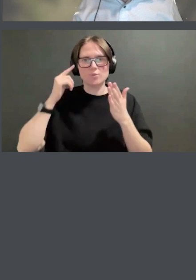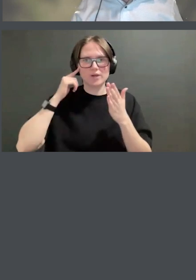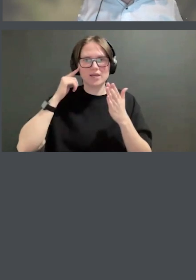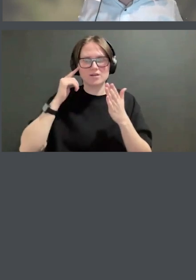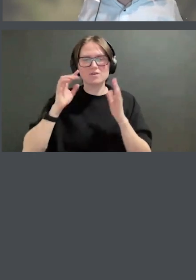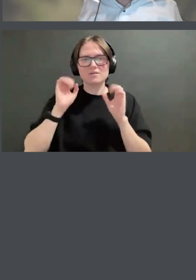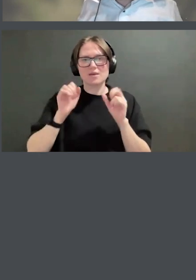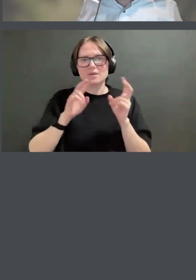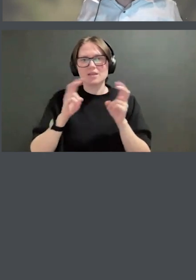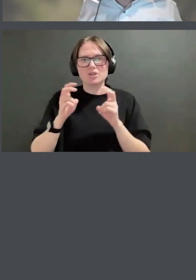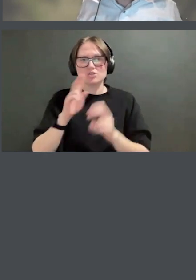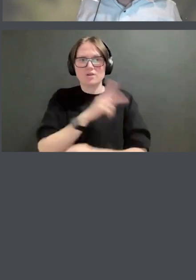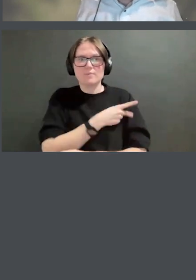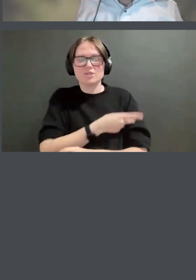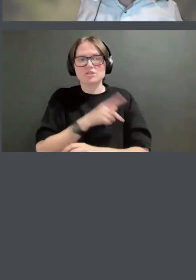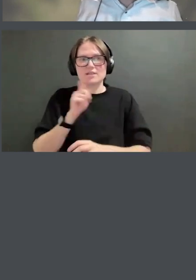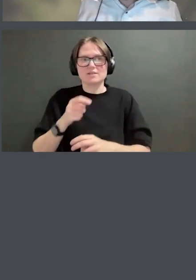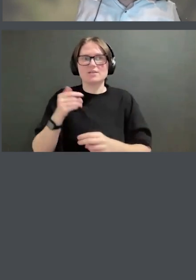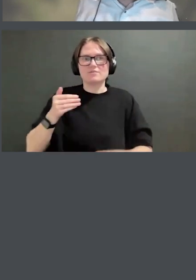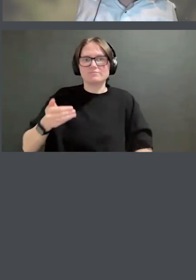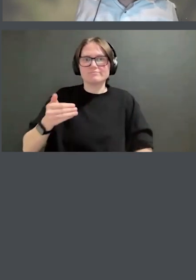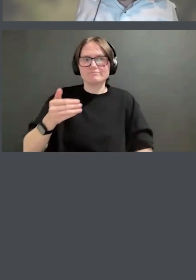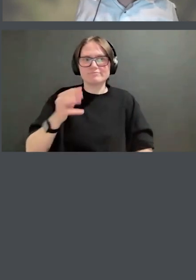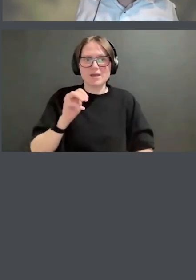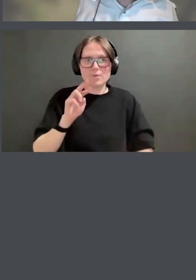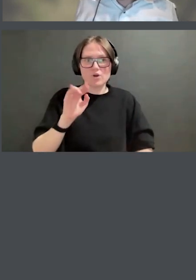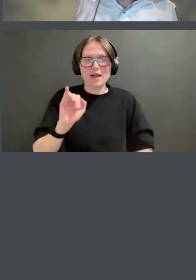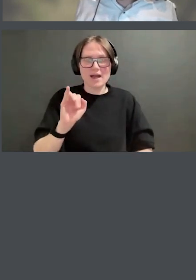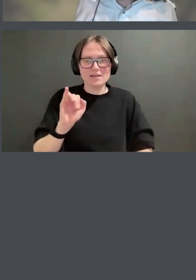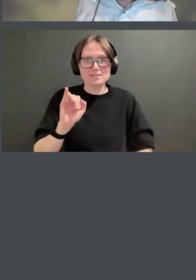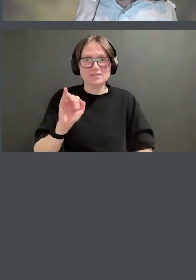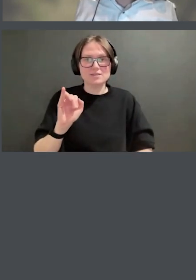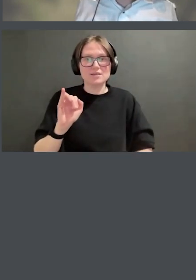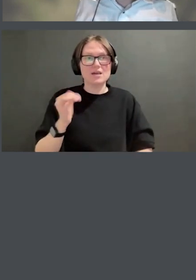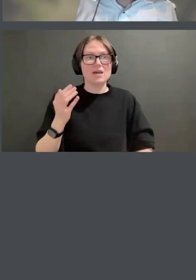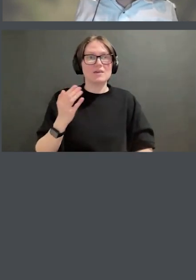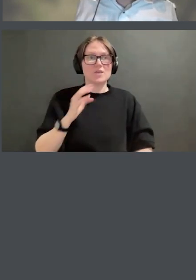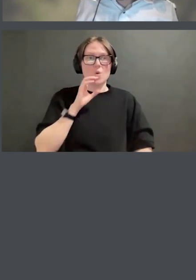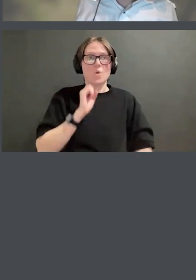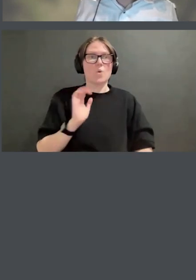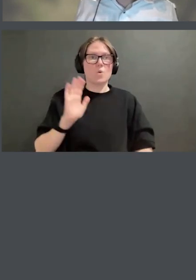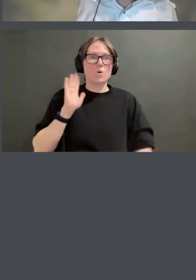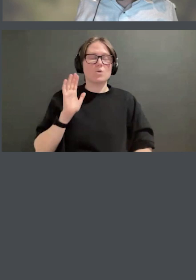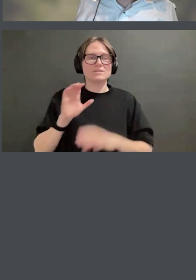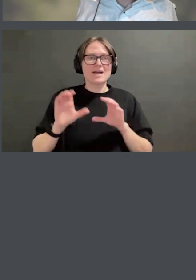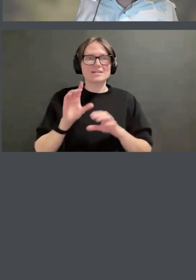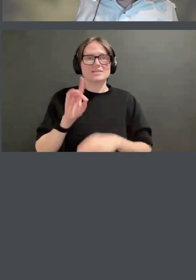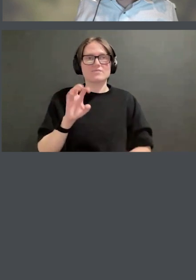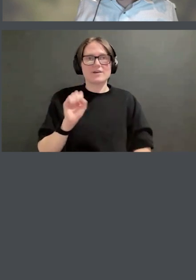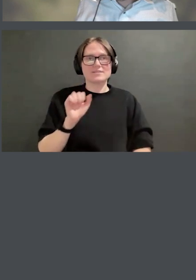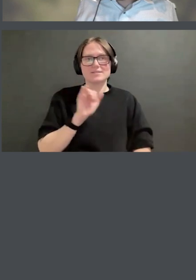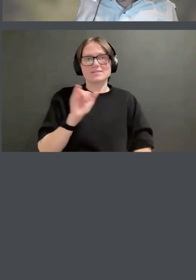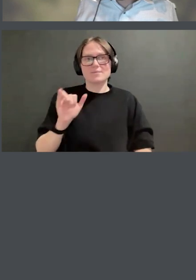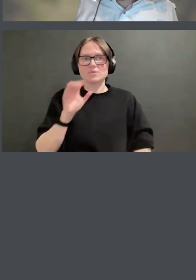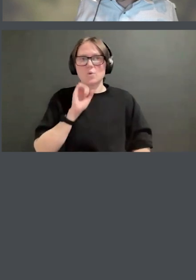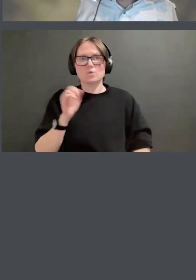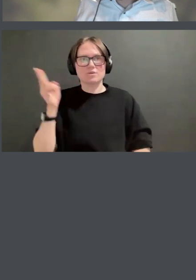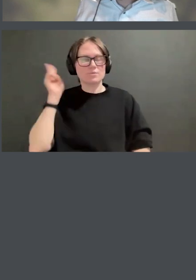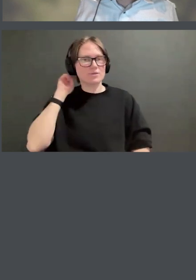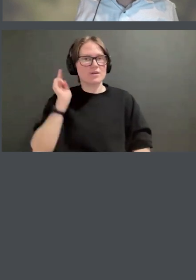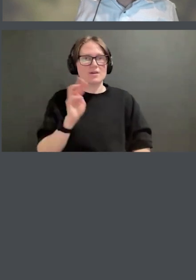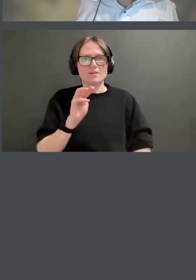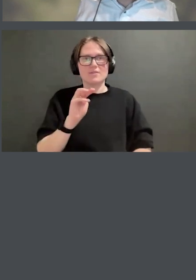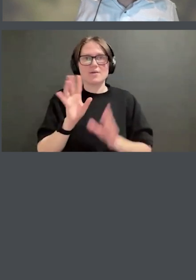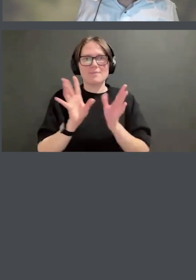in patients who need serial MRIs. In the older active devices, just like the older cochlear implants, the magnet was not MRI